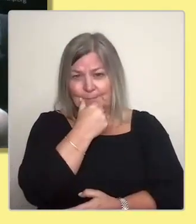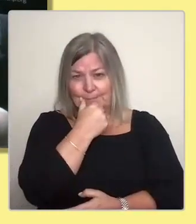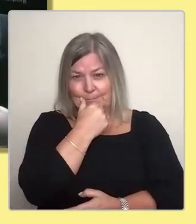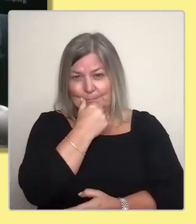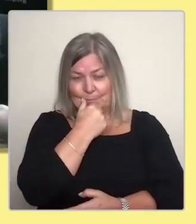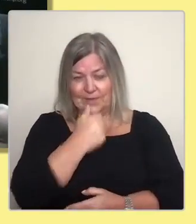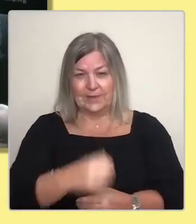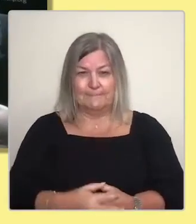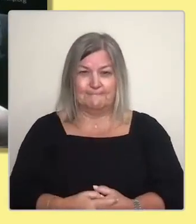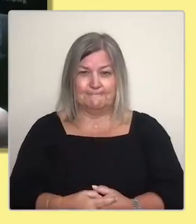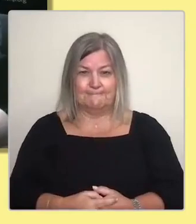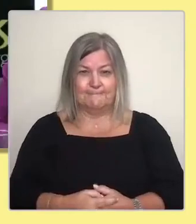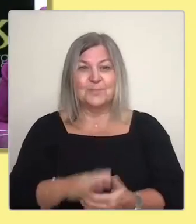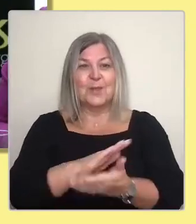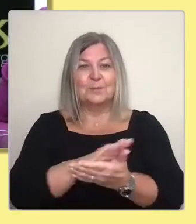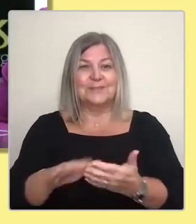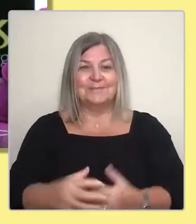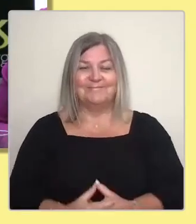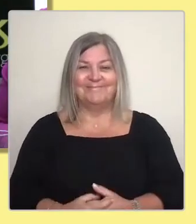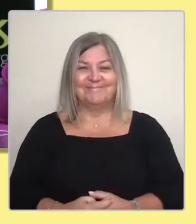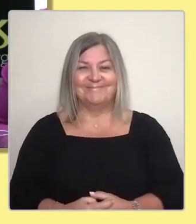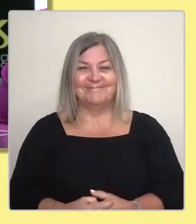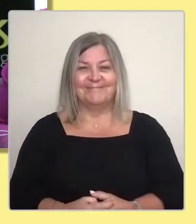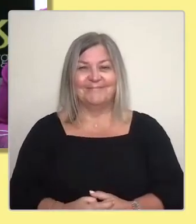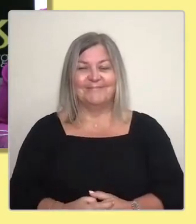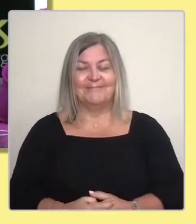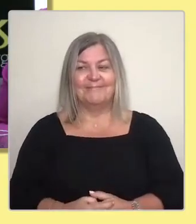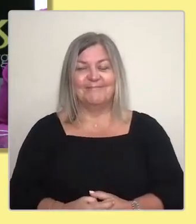Humza. Do you know,